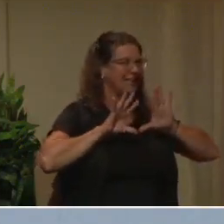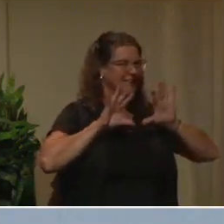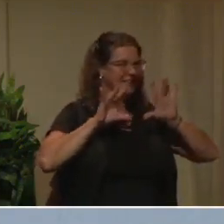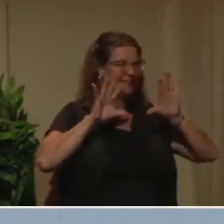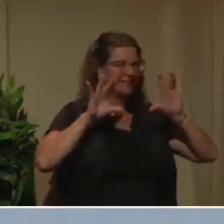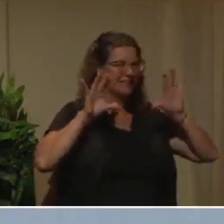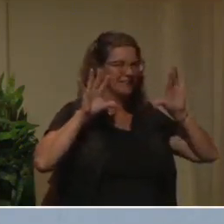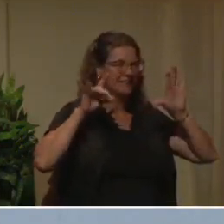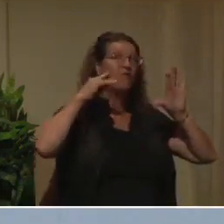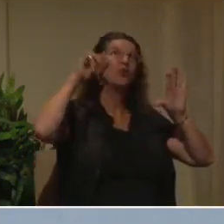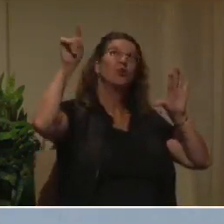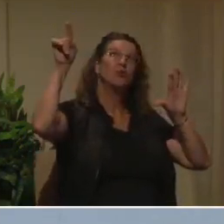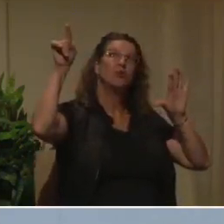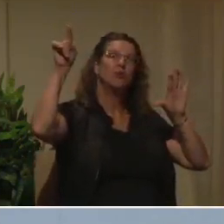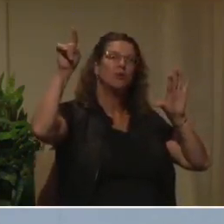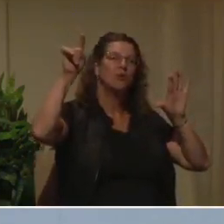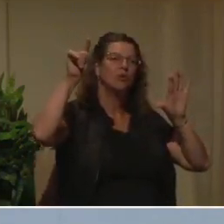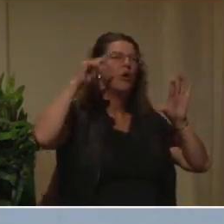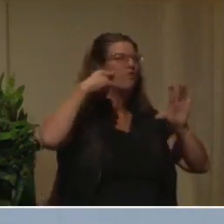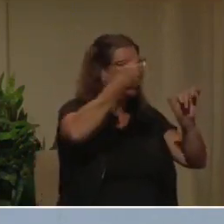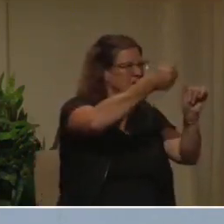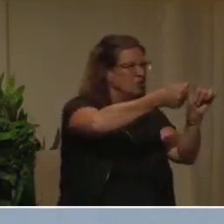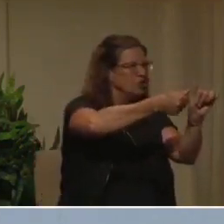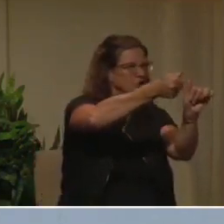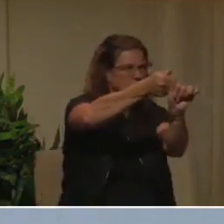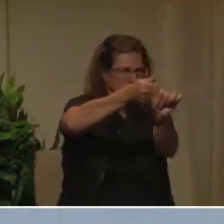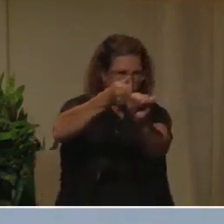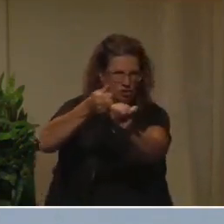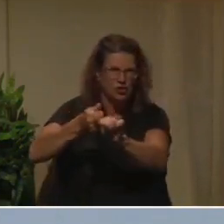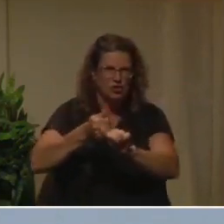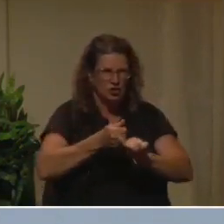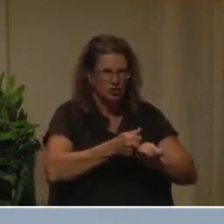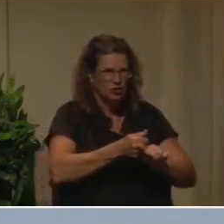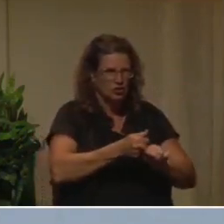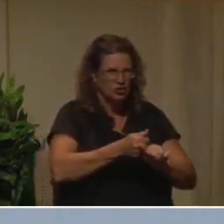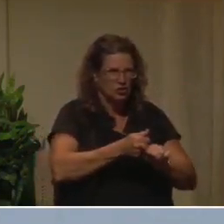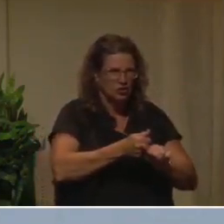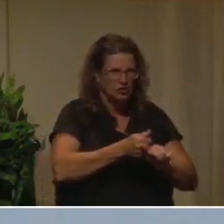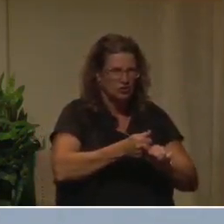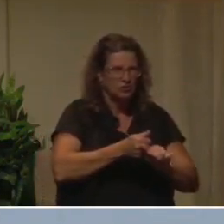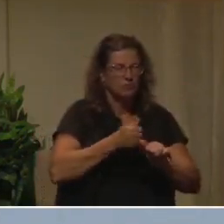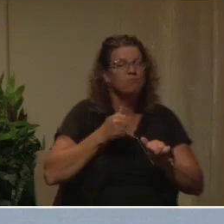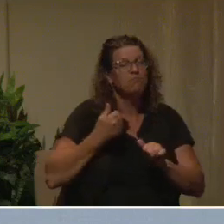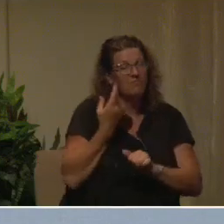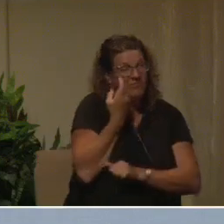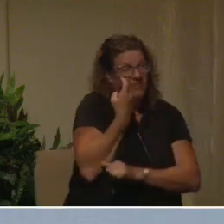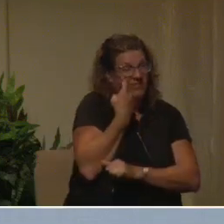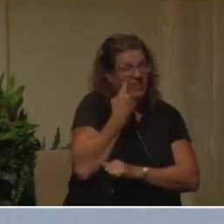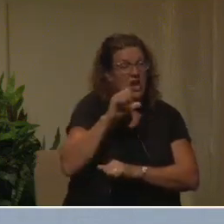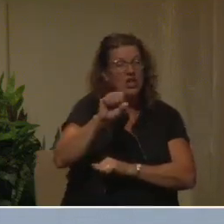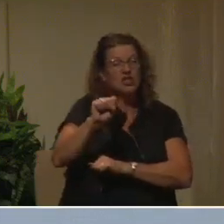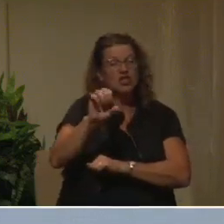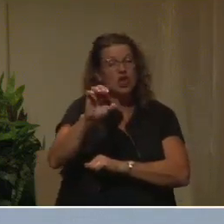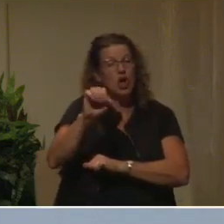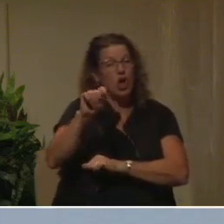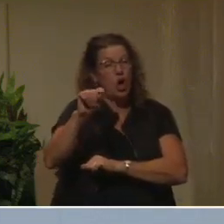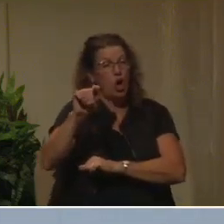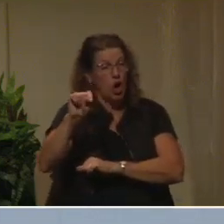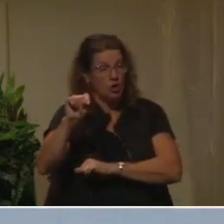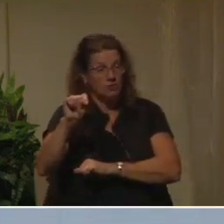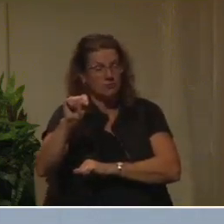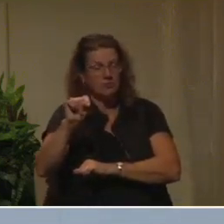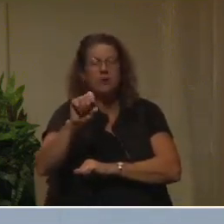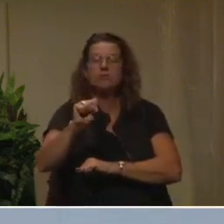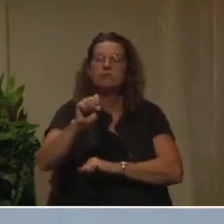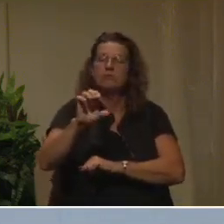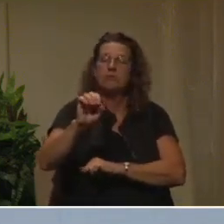would be true for each one of us individually. At the beginning of the service, Scott Mifflin committed to walk this journey with us, and